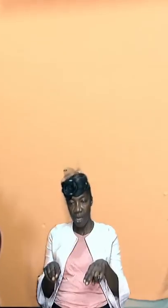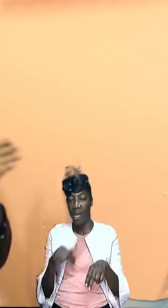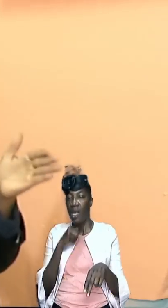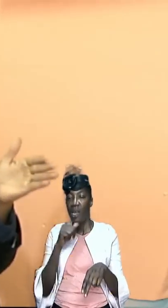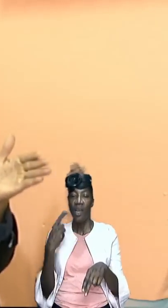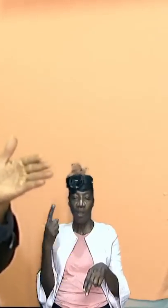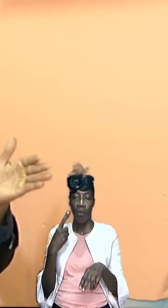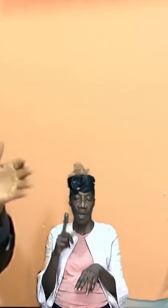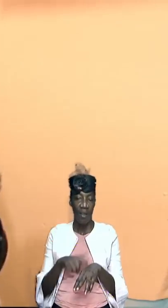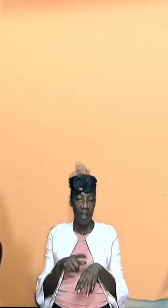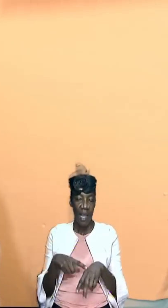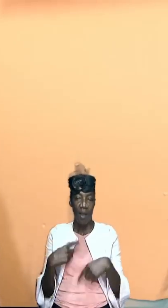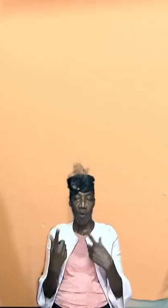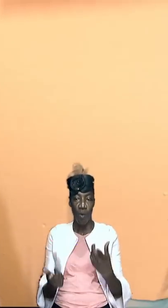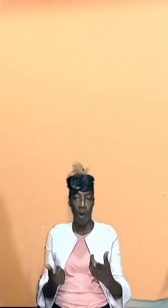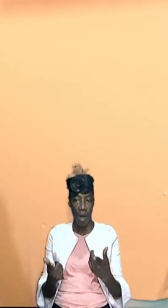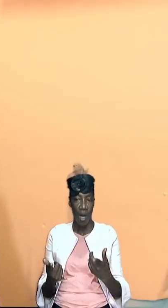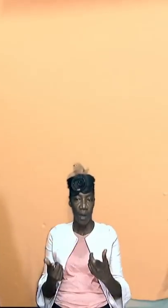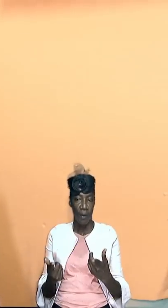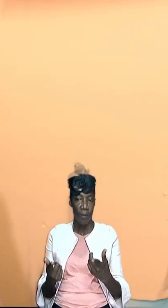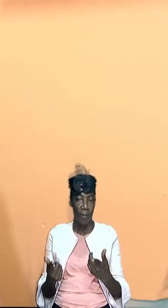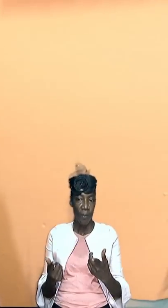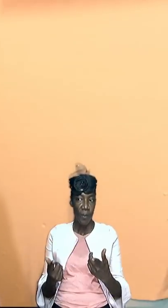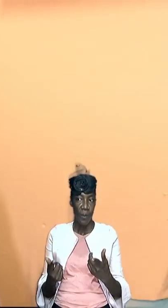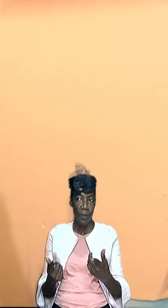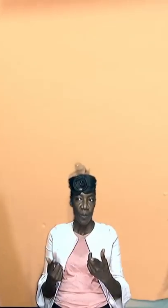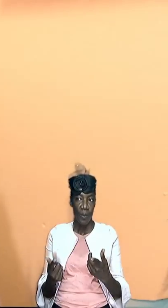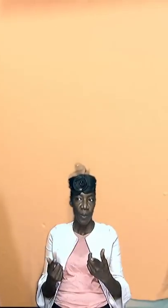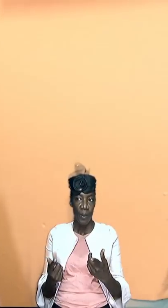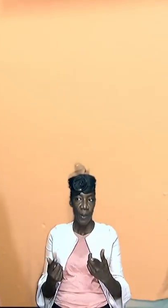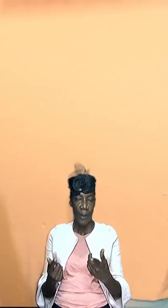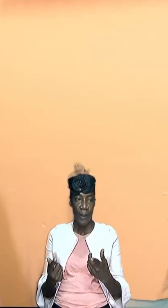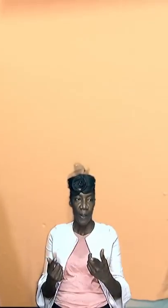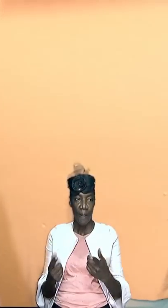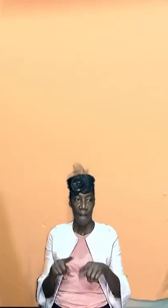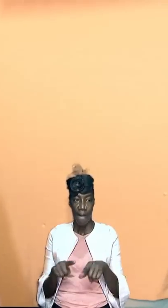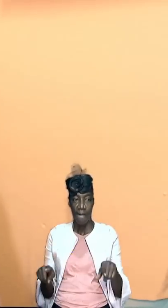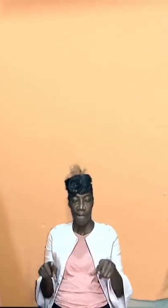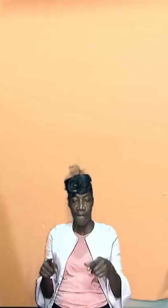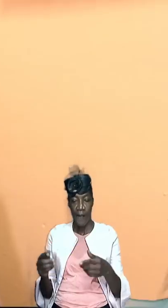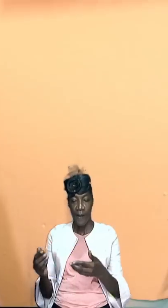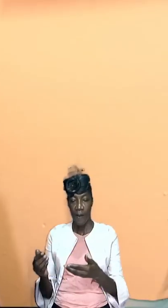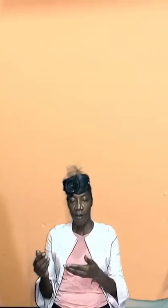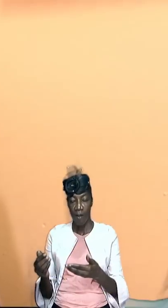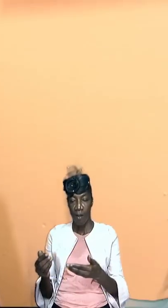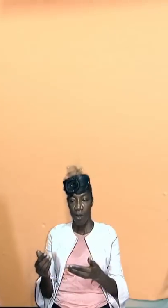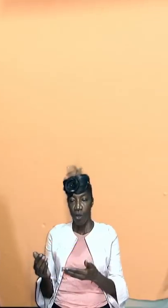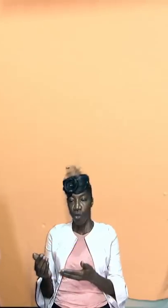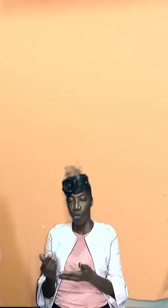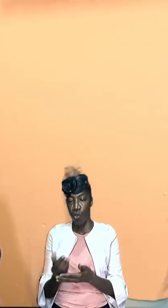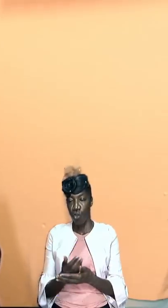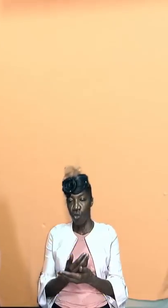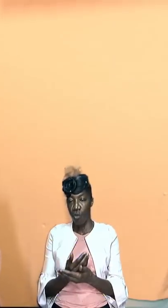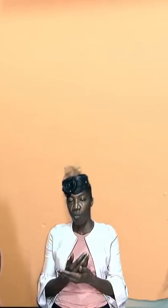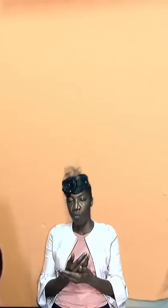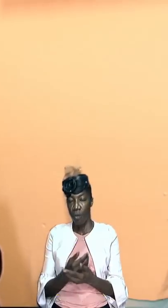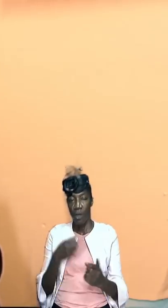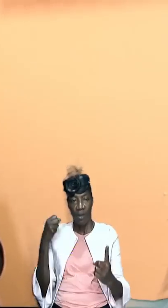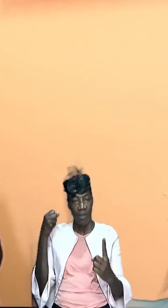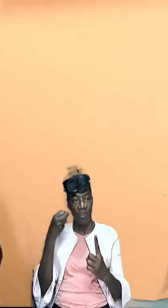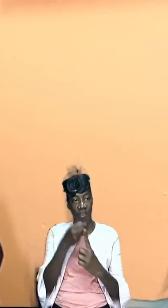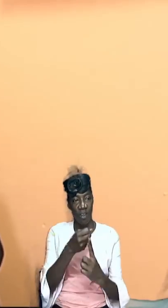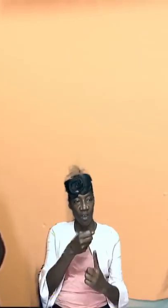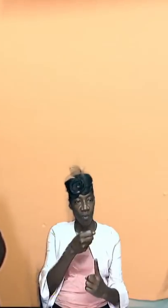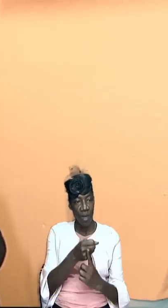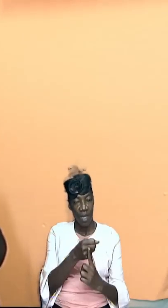happening, not only as the time go on, but when certain under certain conditions. Now, something happened